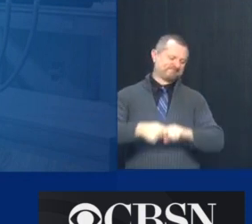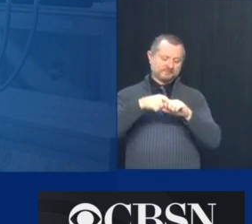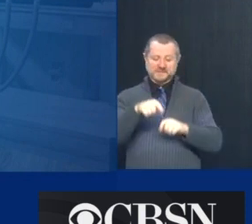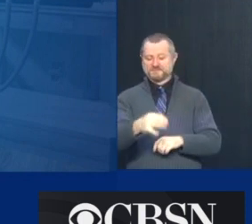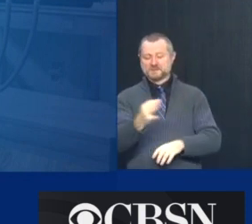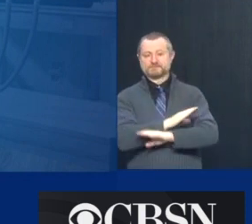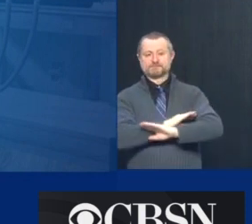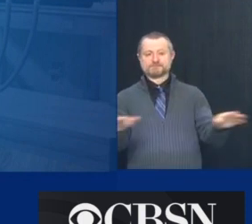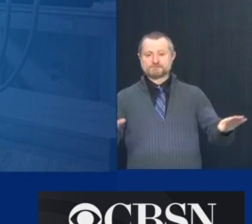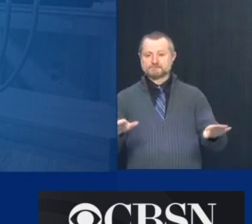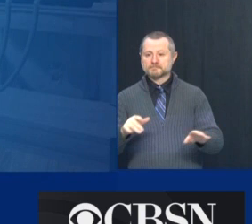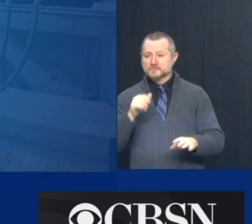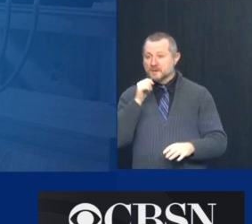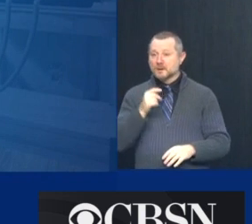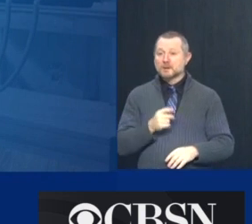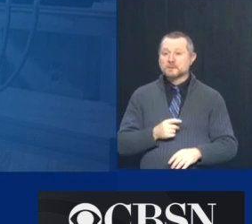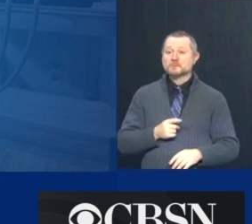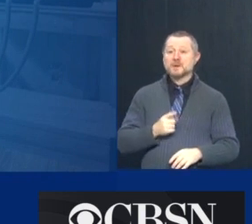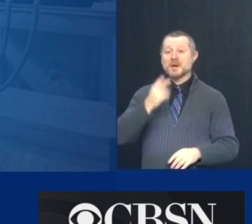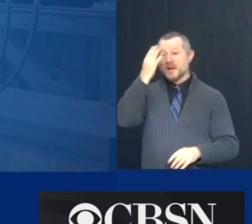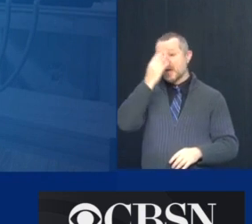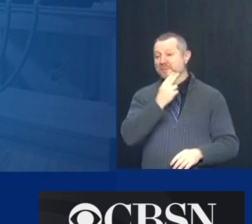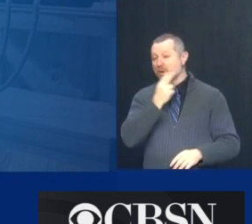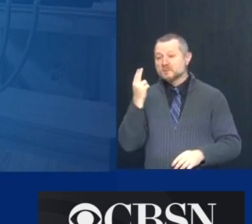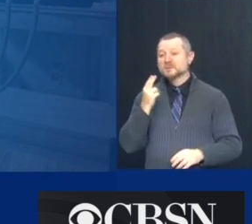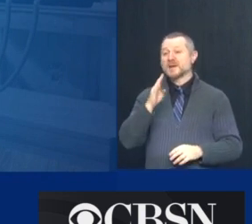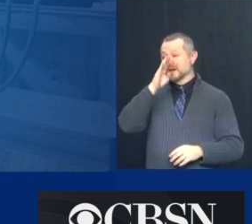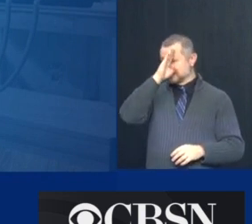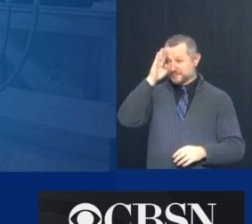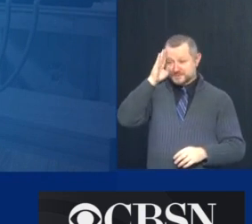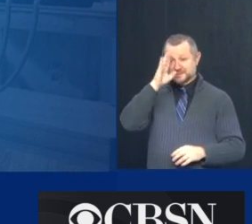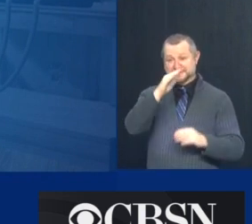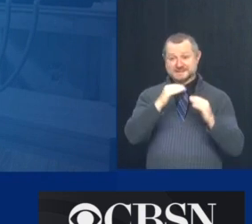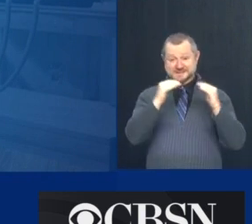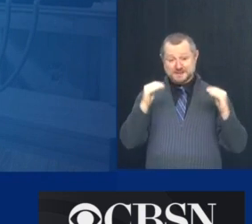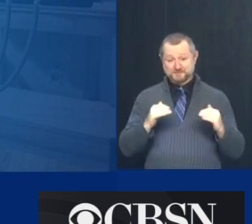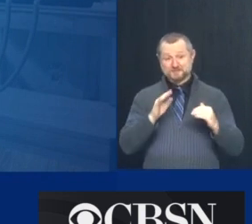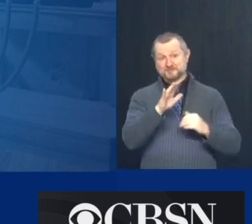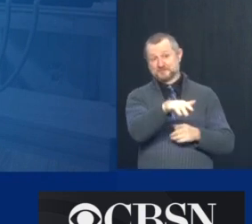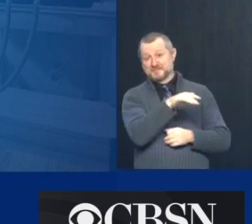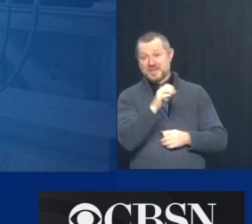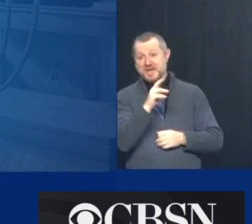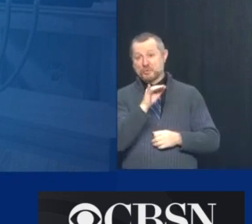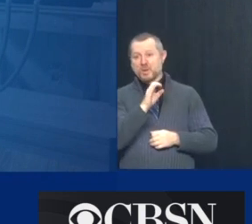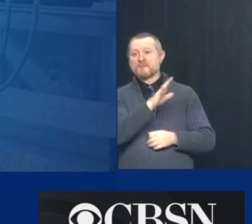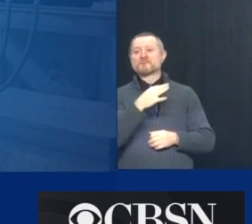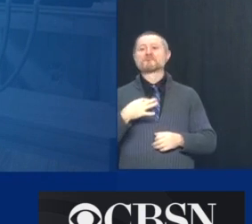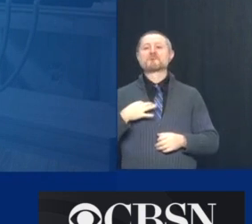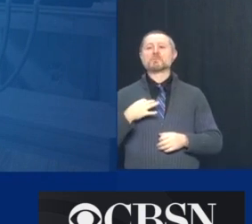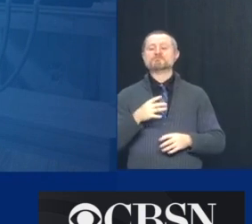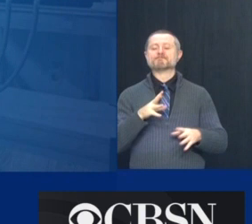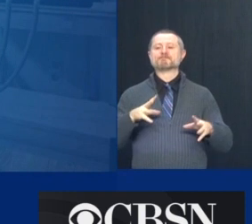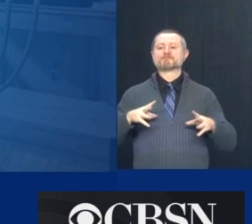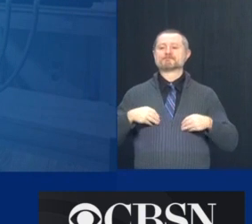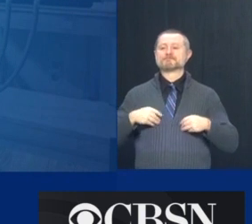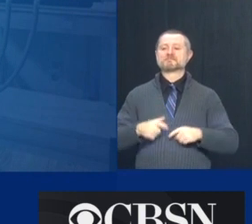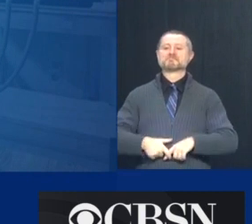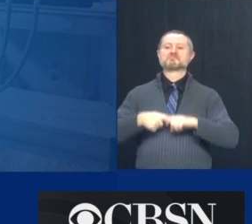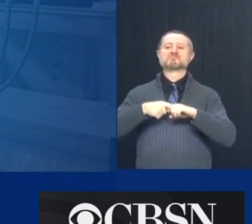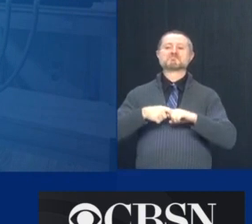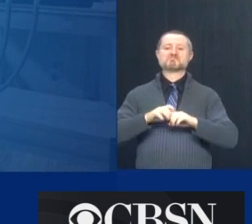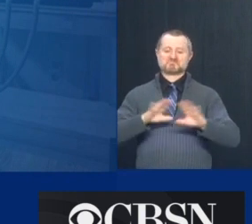hospital system in Erie County voluntarily stopped elective surgery just to be responsible. I thank them. It's now